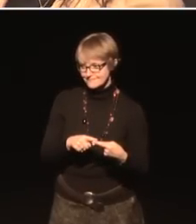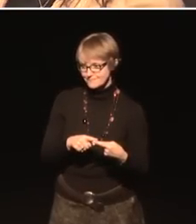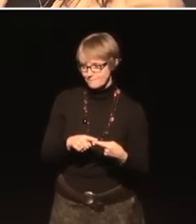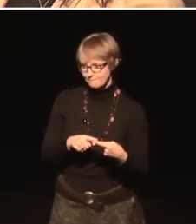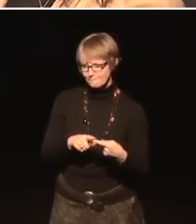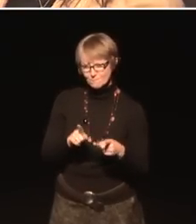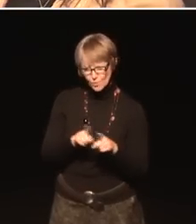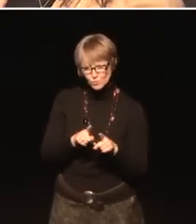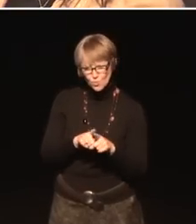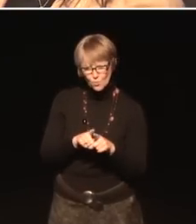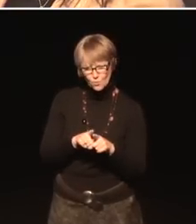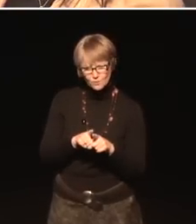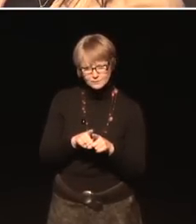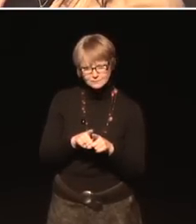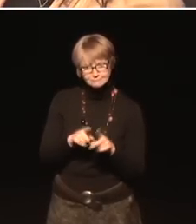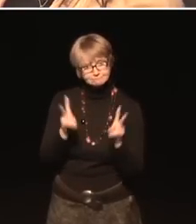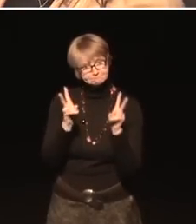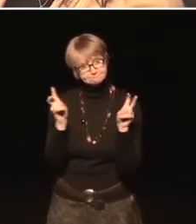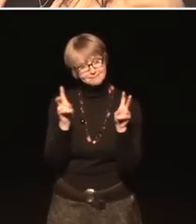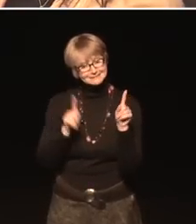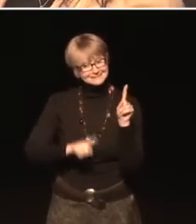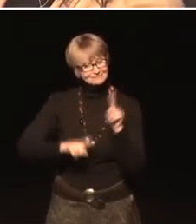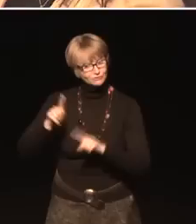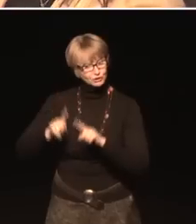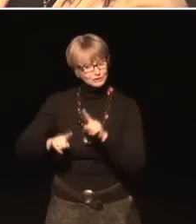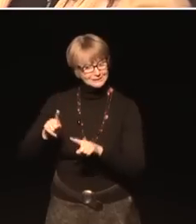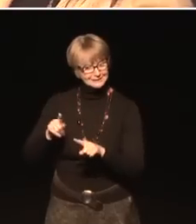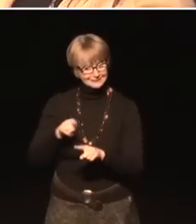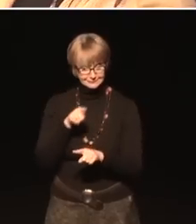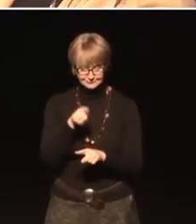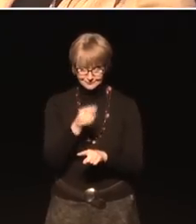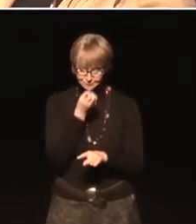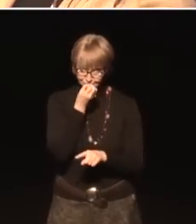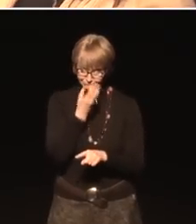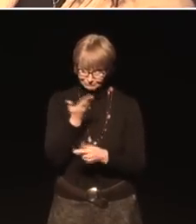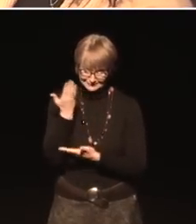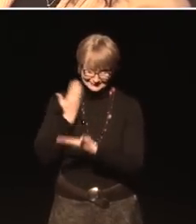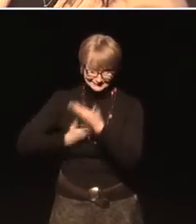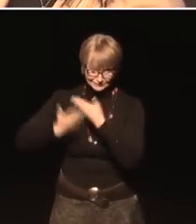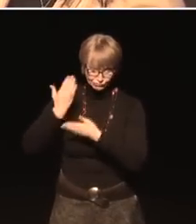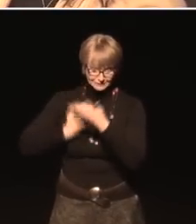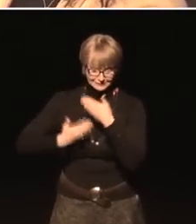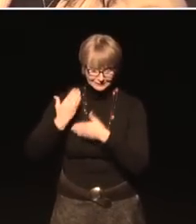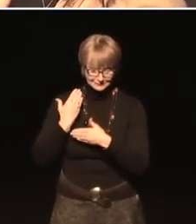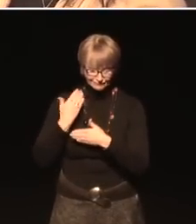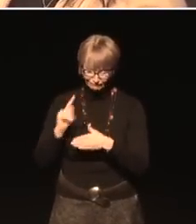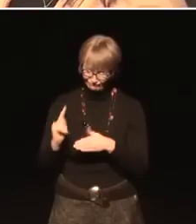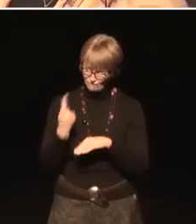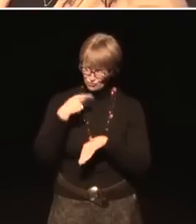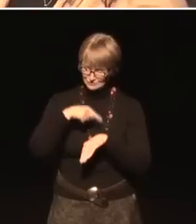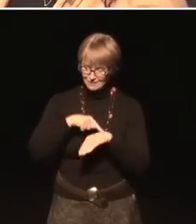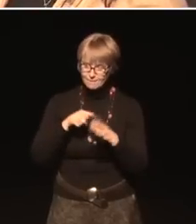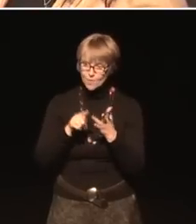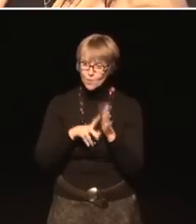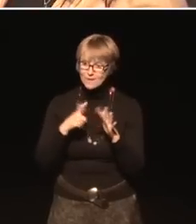there's the diversity question, which is, you know, it's a lovely slice of history to have for the first time an Olivier Theatre that is